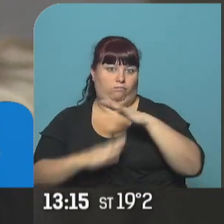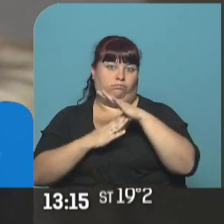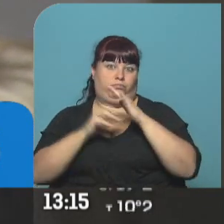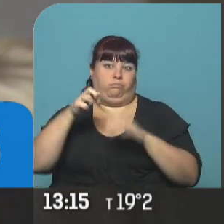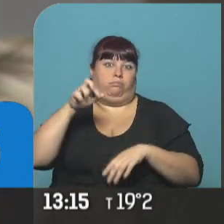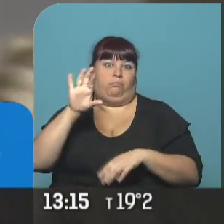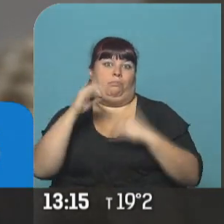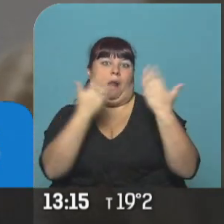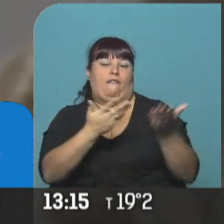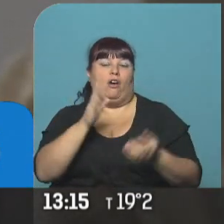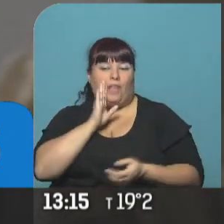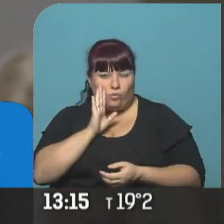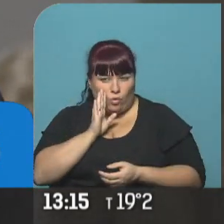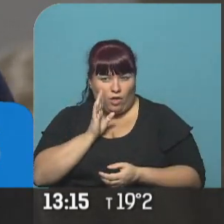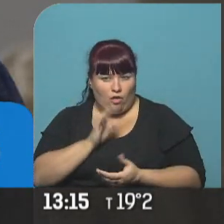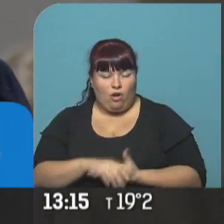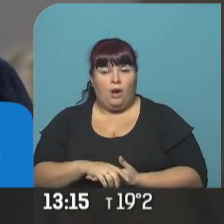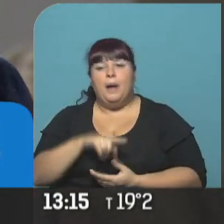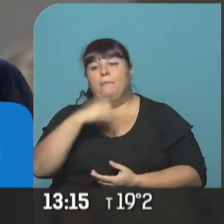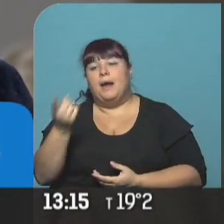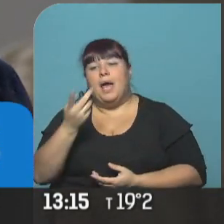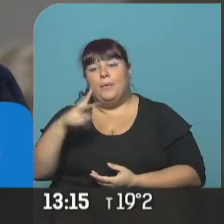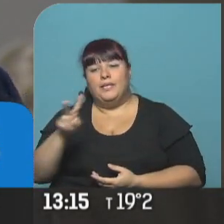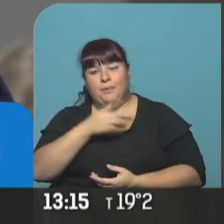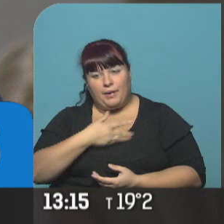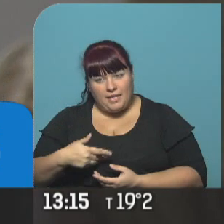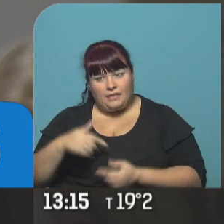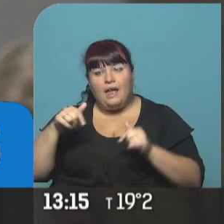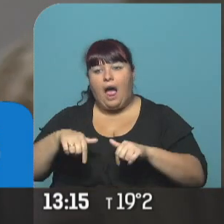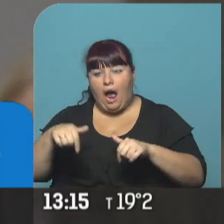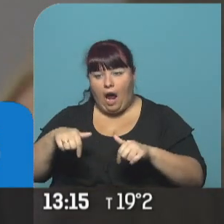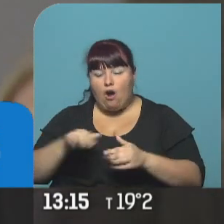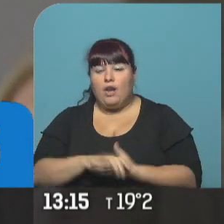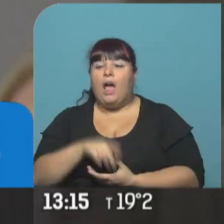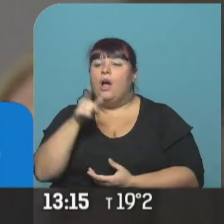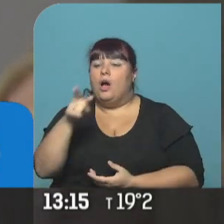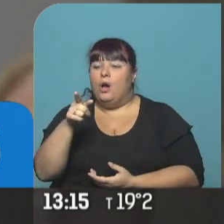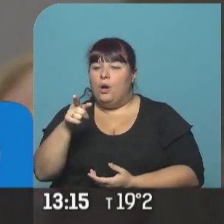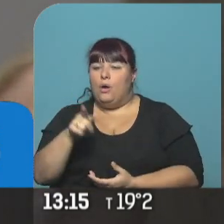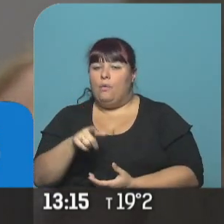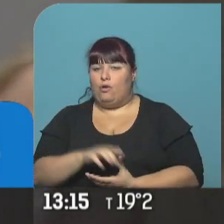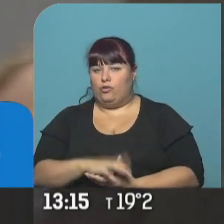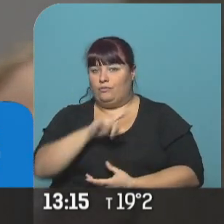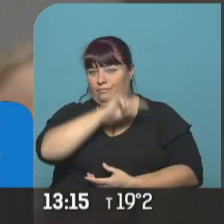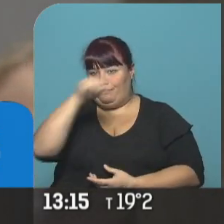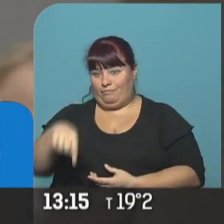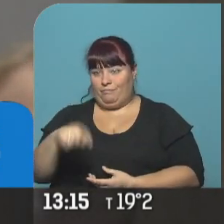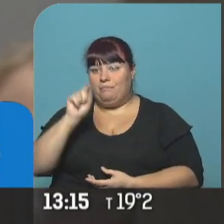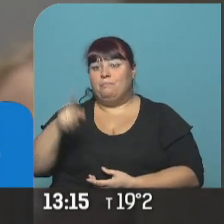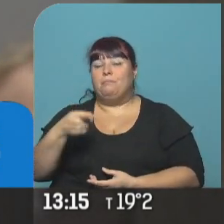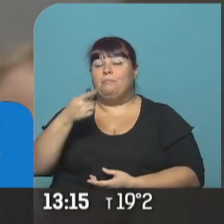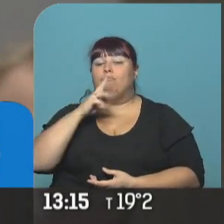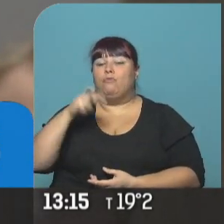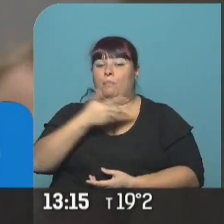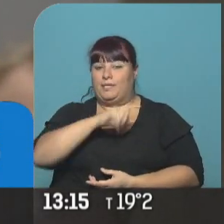Latin America? A similar question, Vice President. You're now going around this continent as an envoy of President Trump. You've been explaining how